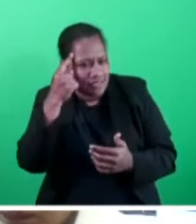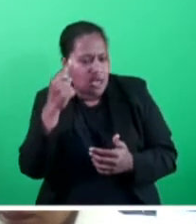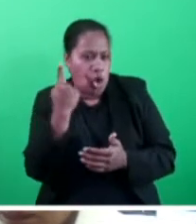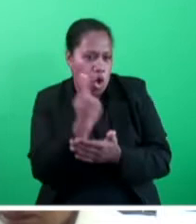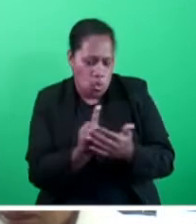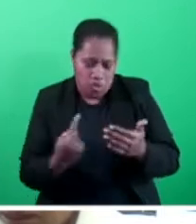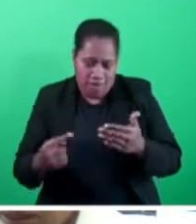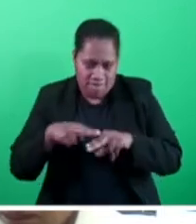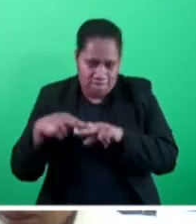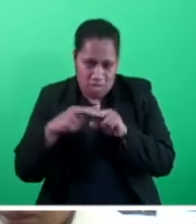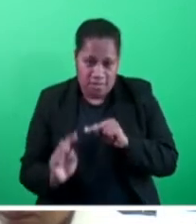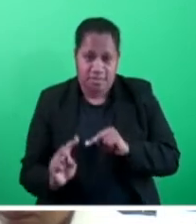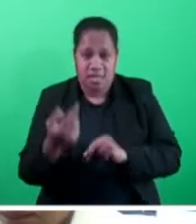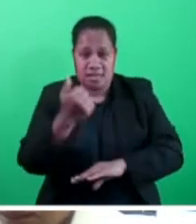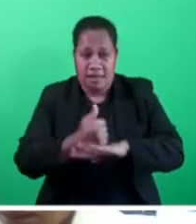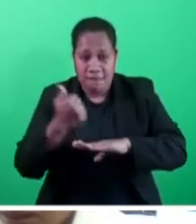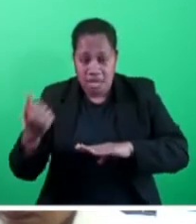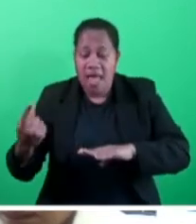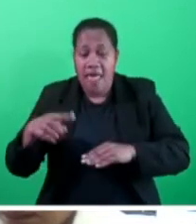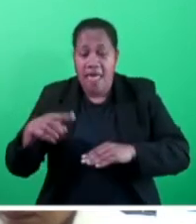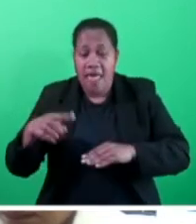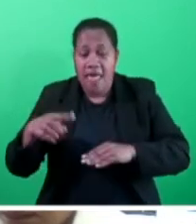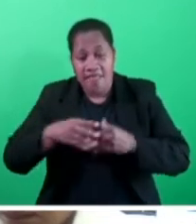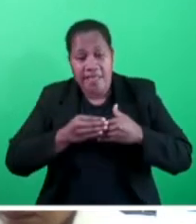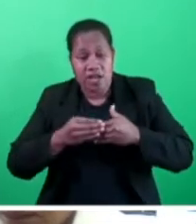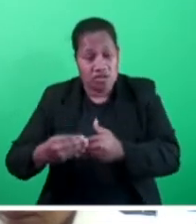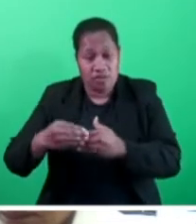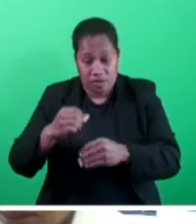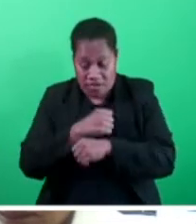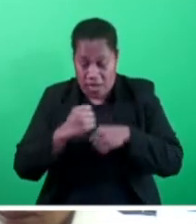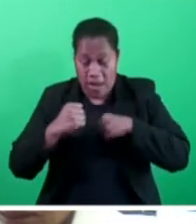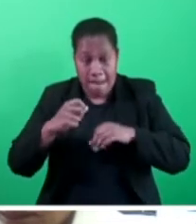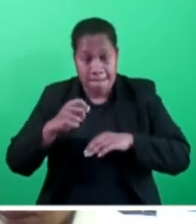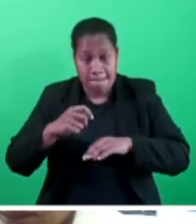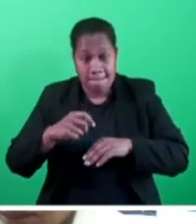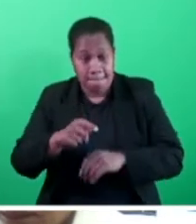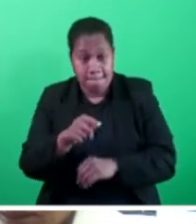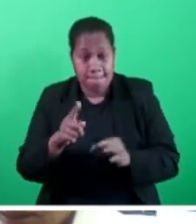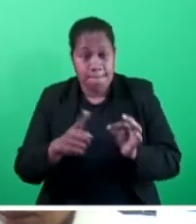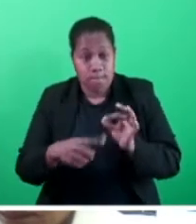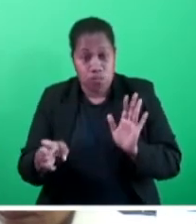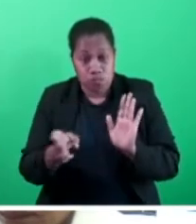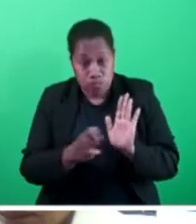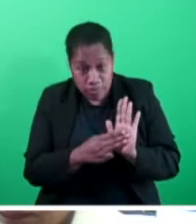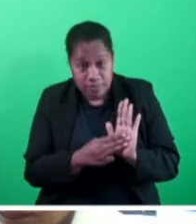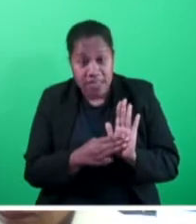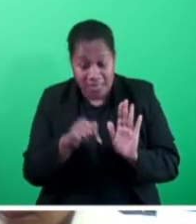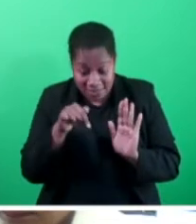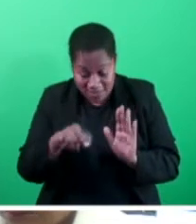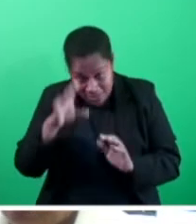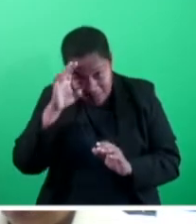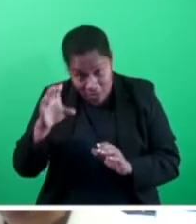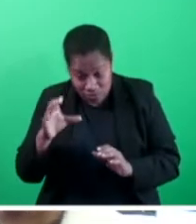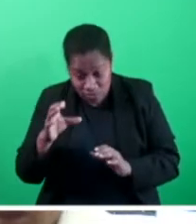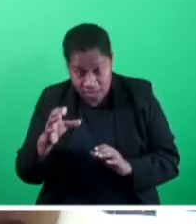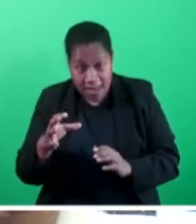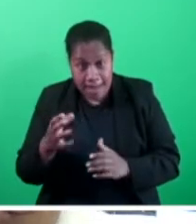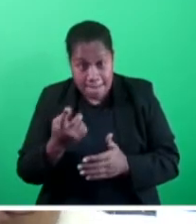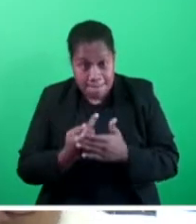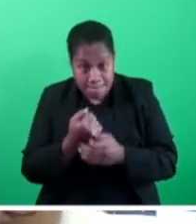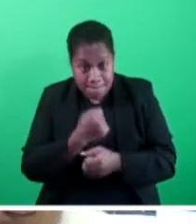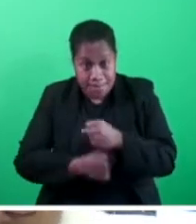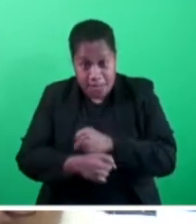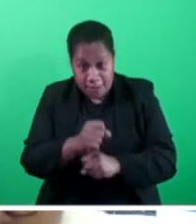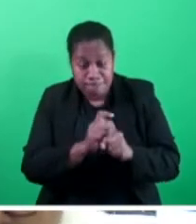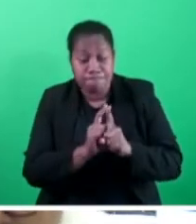leadership of our Honourable Prime Minister that this country became compliant to the International Labour Organization Minimum Wage